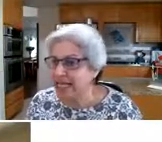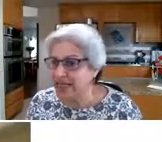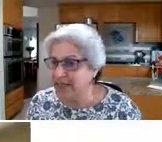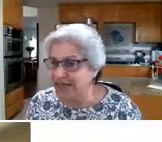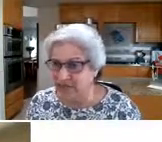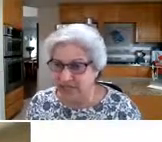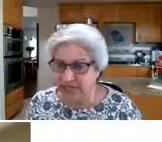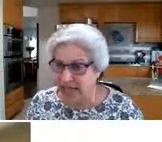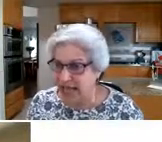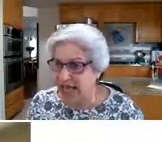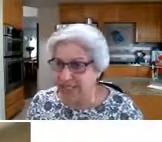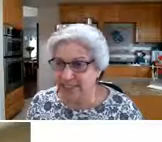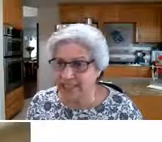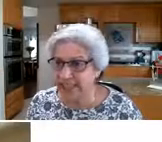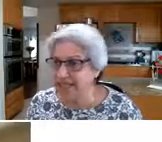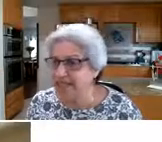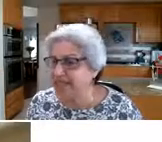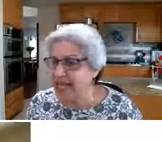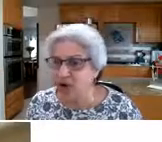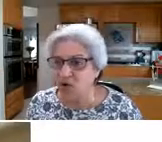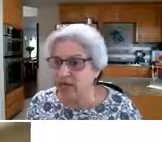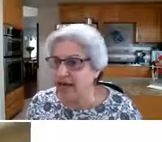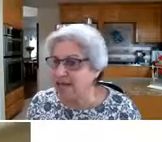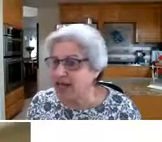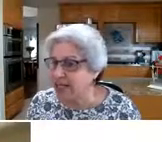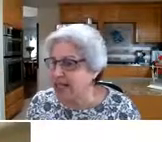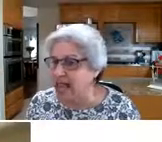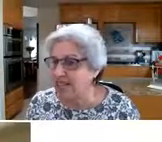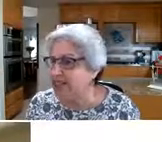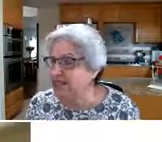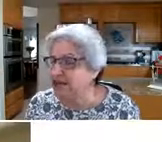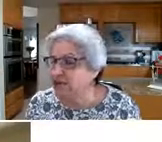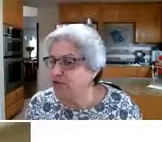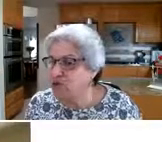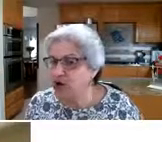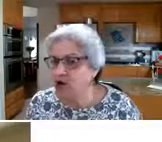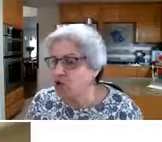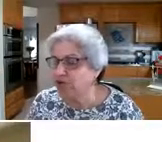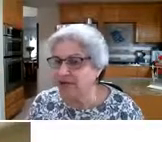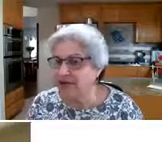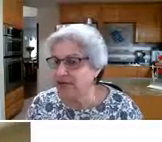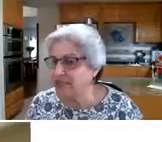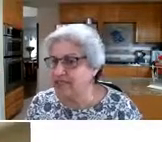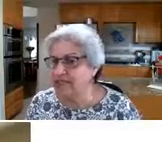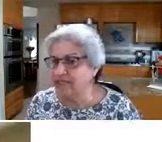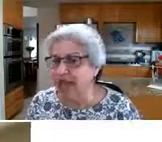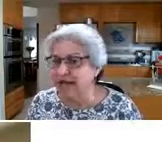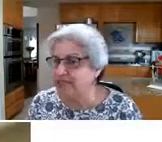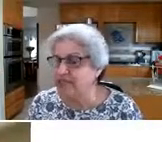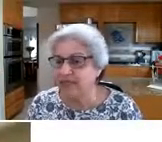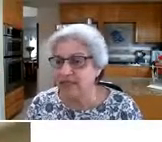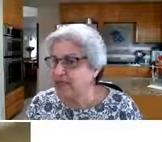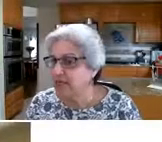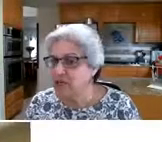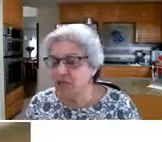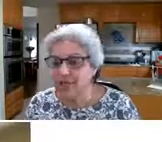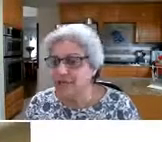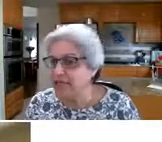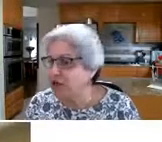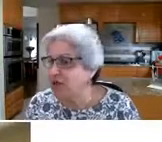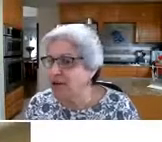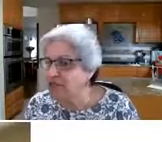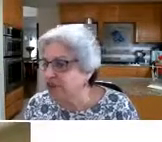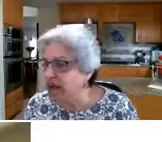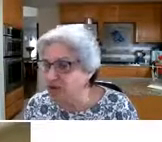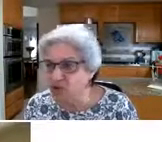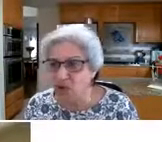are sneaky little devils, and it doesn't take a whole lot of contact for a cold virus to pass between,